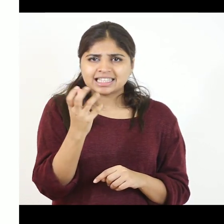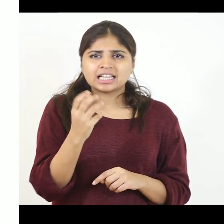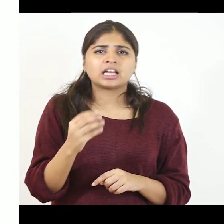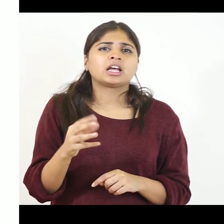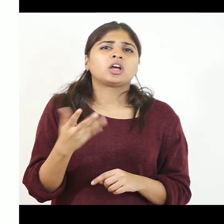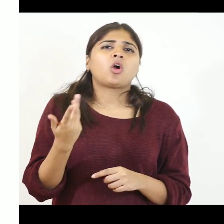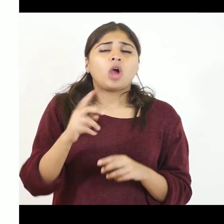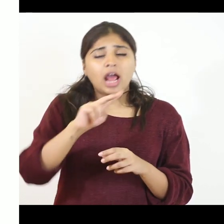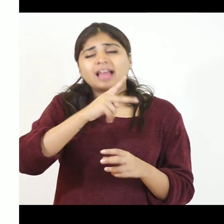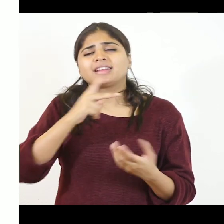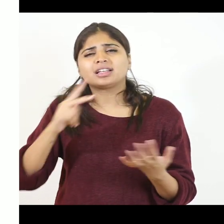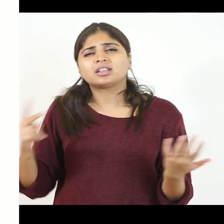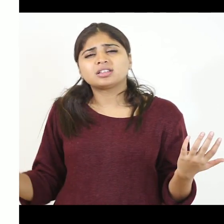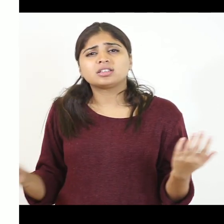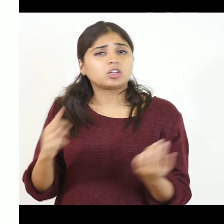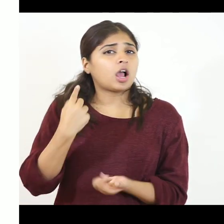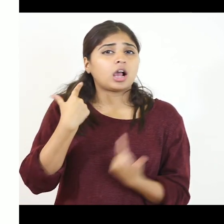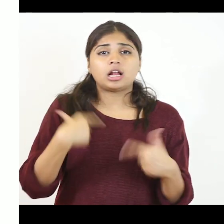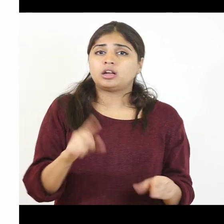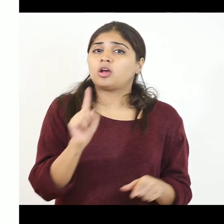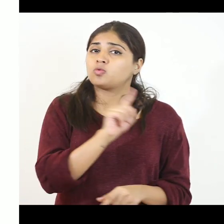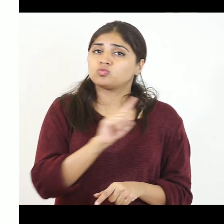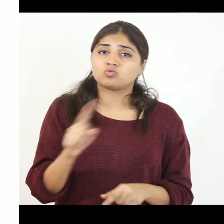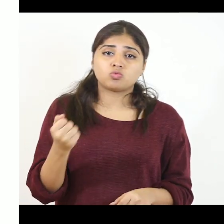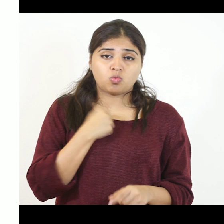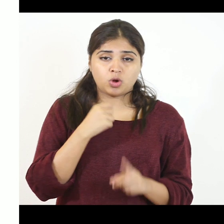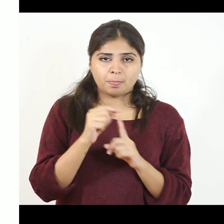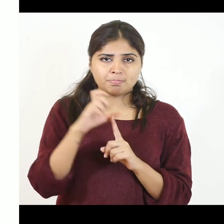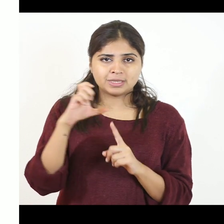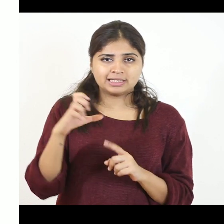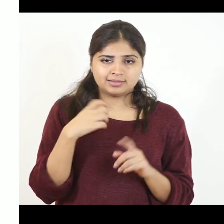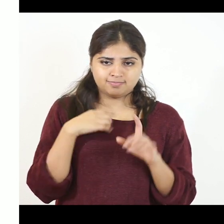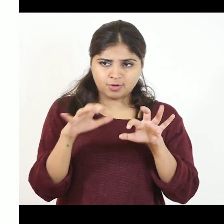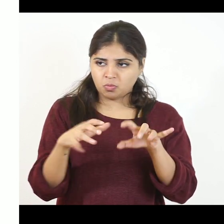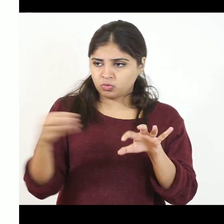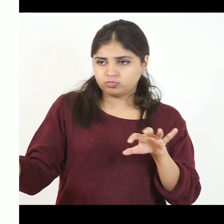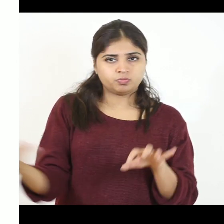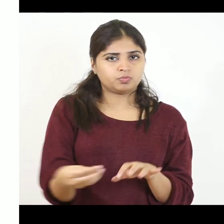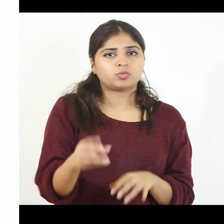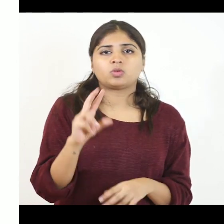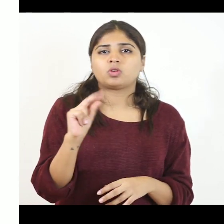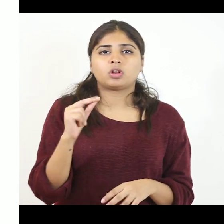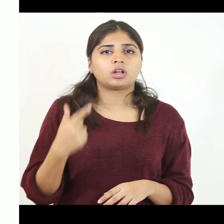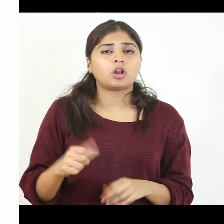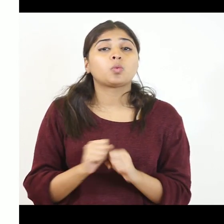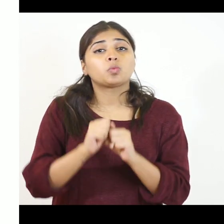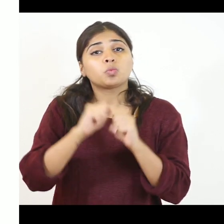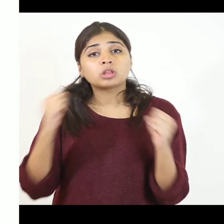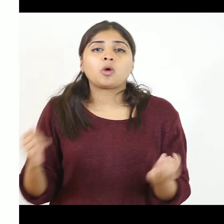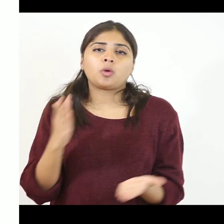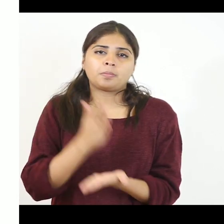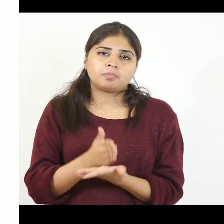premises without prior permission from the authorized management team members.